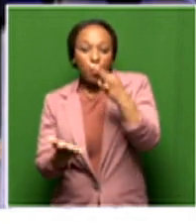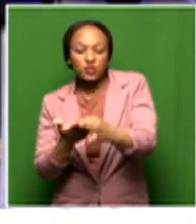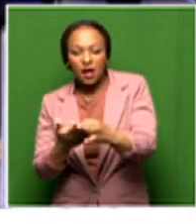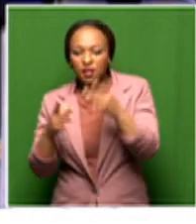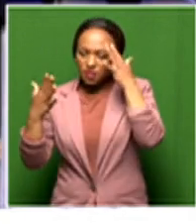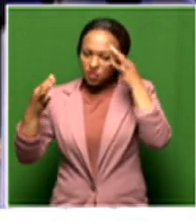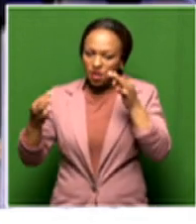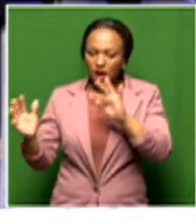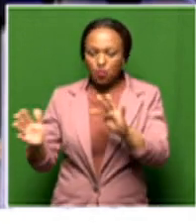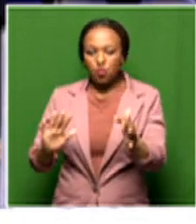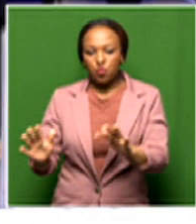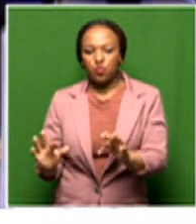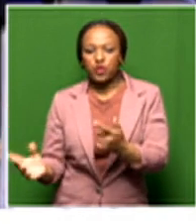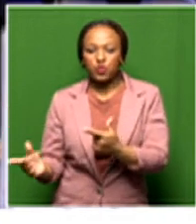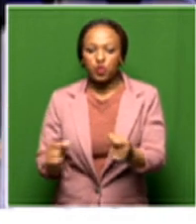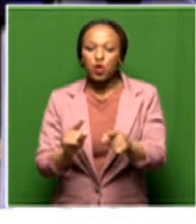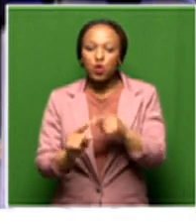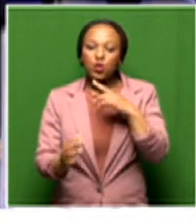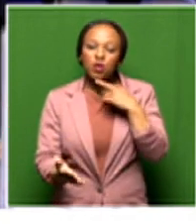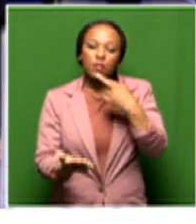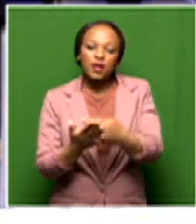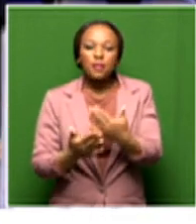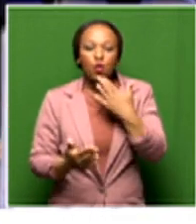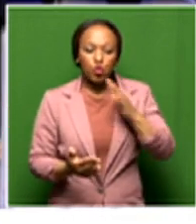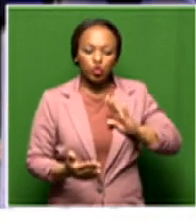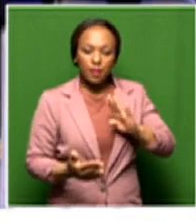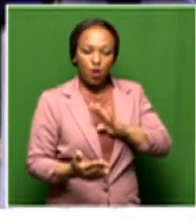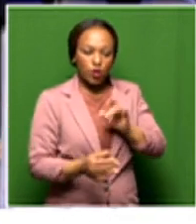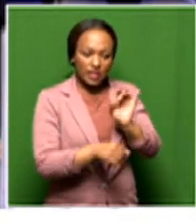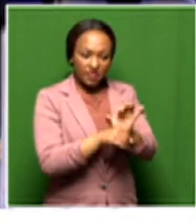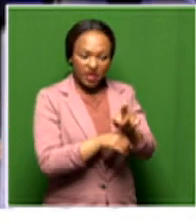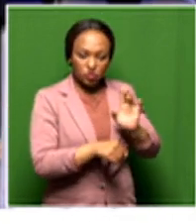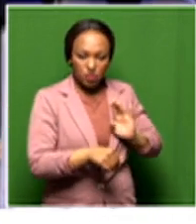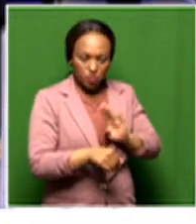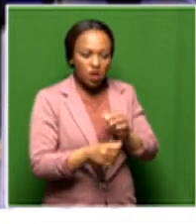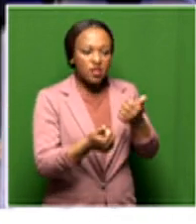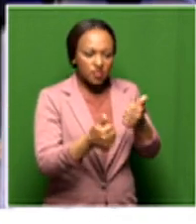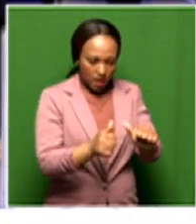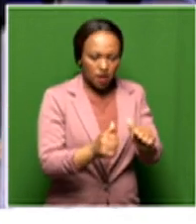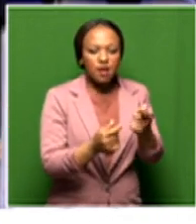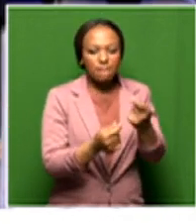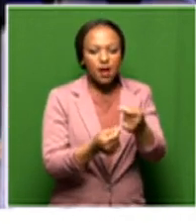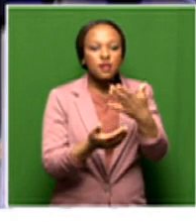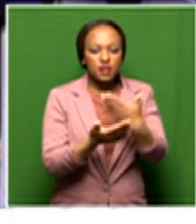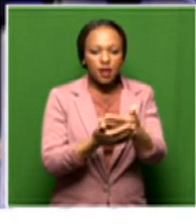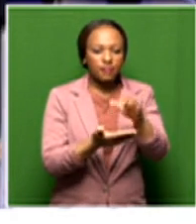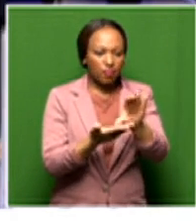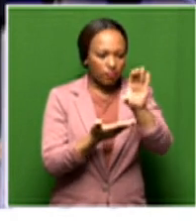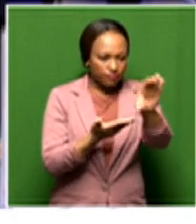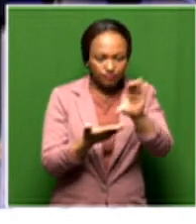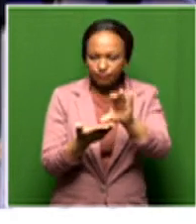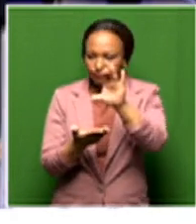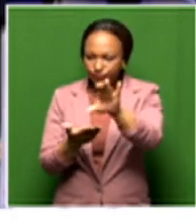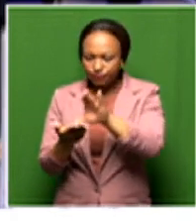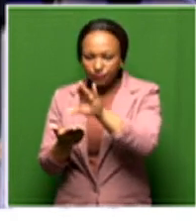the decisions that are then recommended to the board and ultimately lead to disbursements. So that is how the whole structure